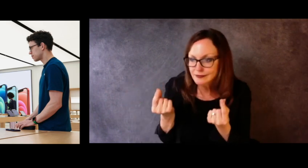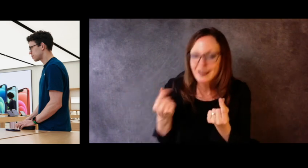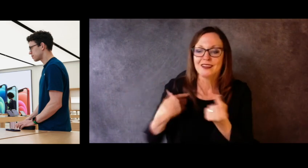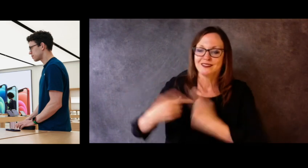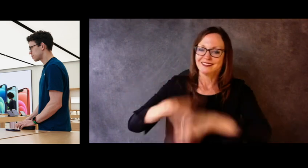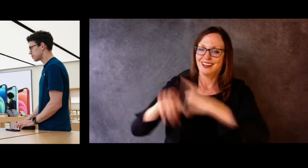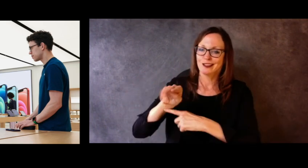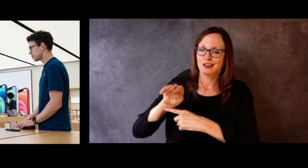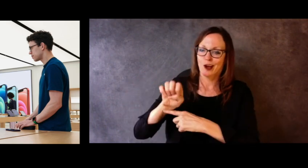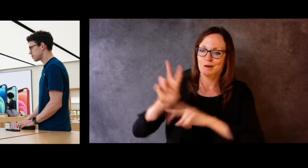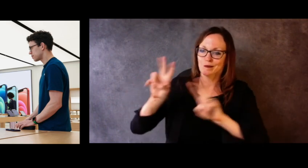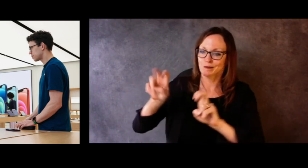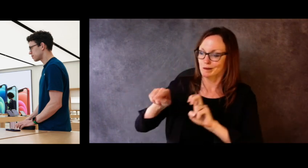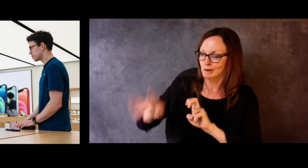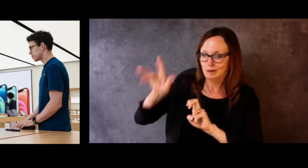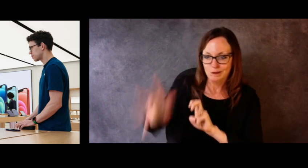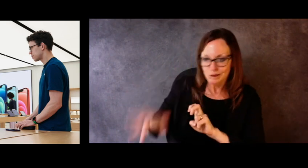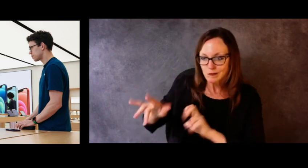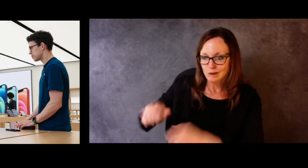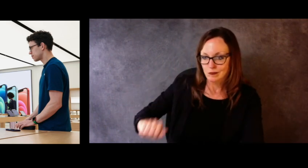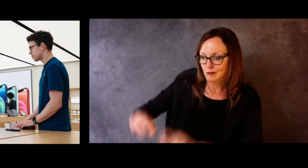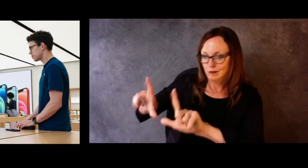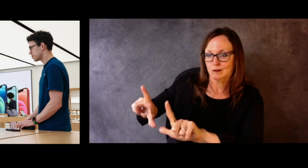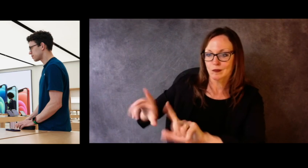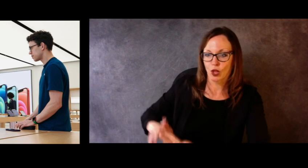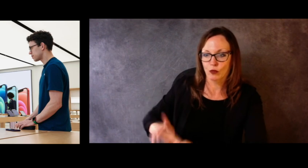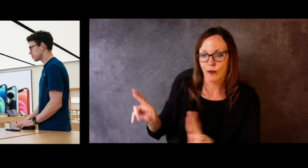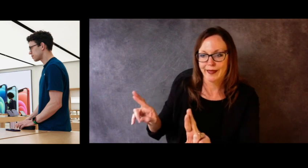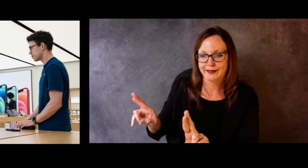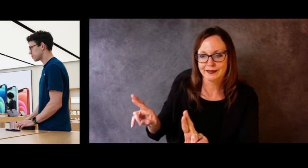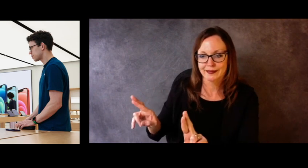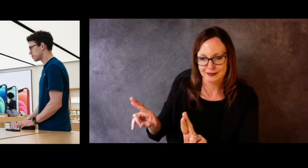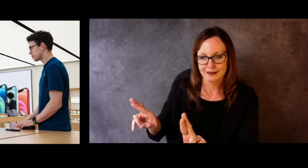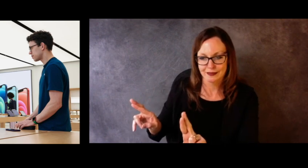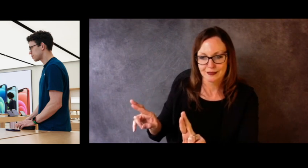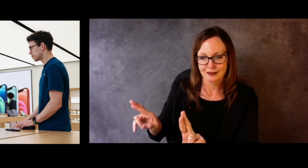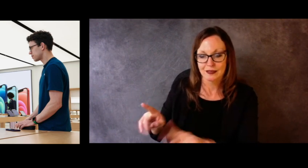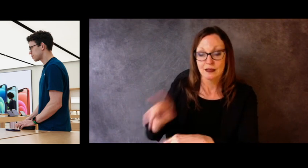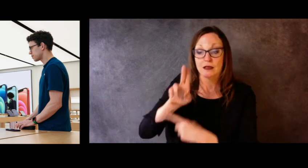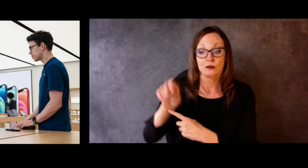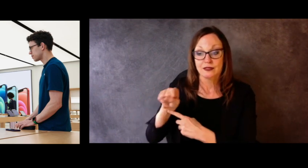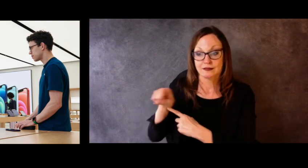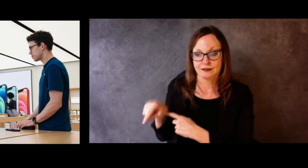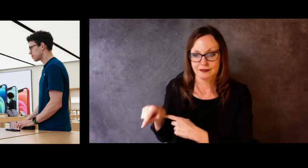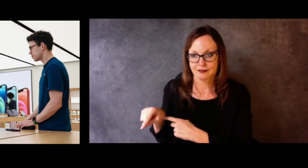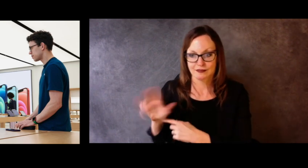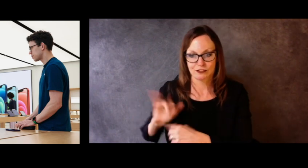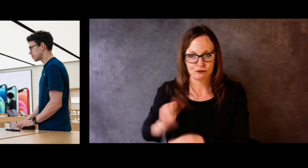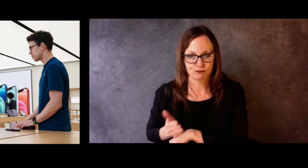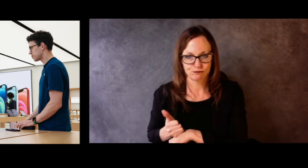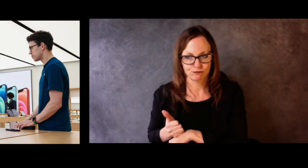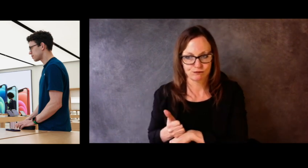ahead of time. Sign Time has initially launched in the US, UK, and France, with plans to expand to